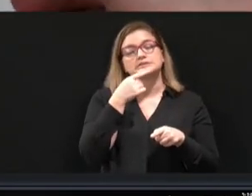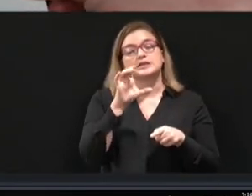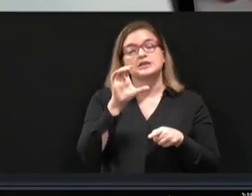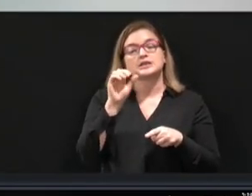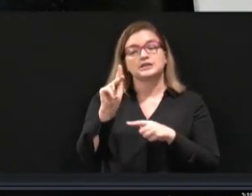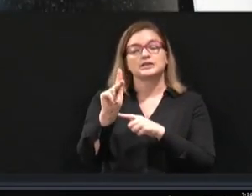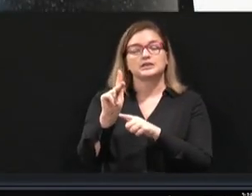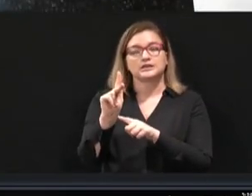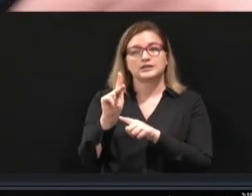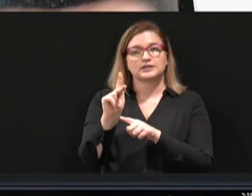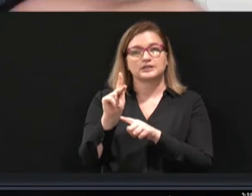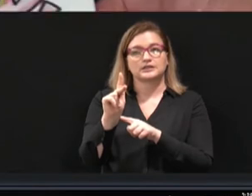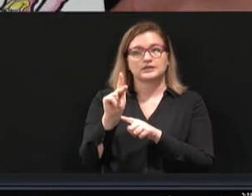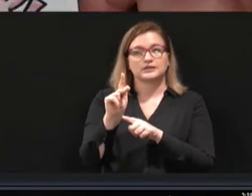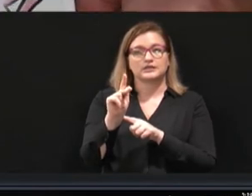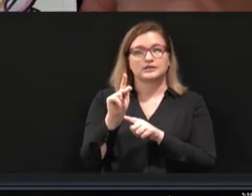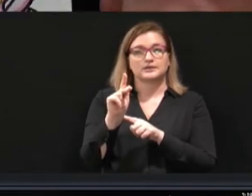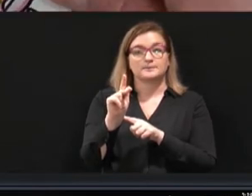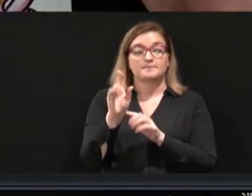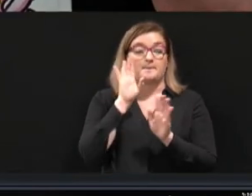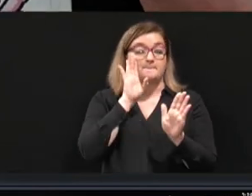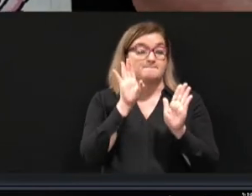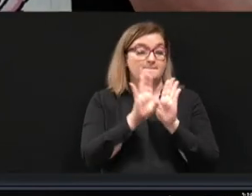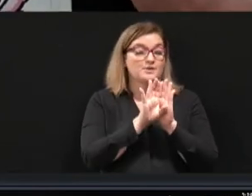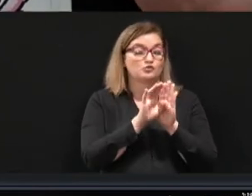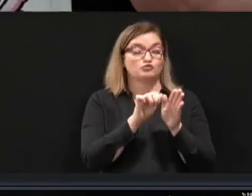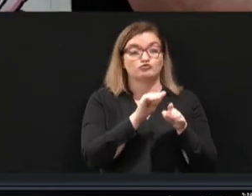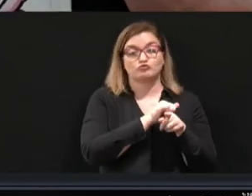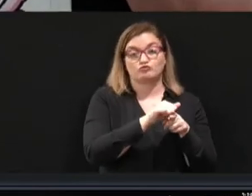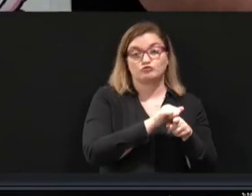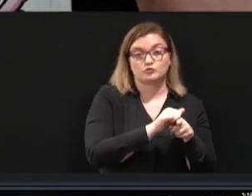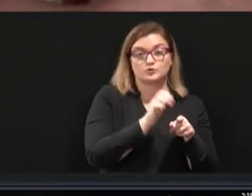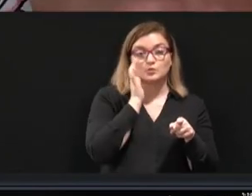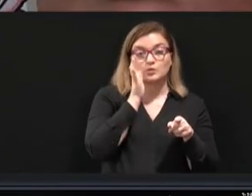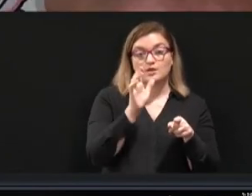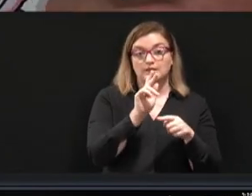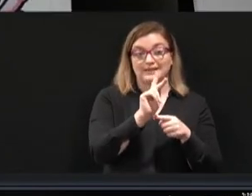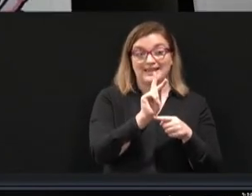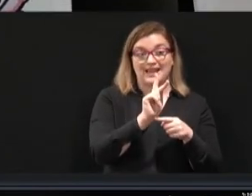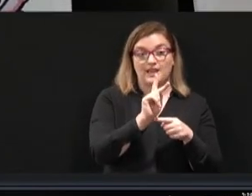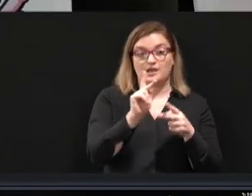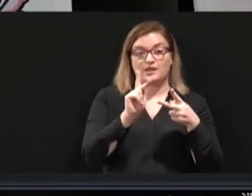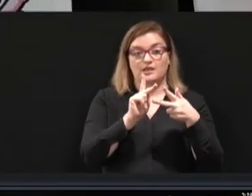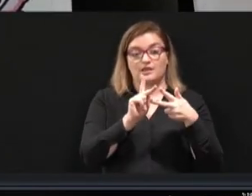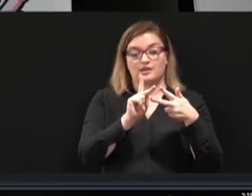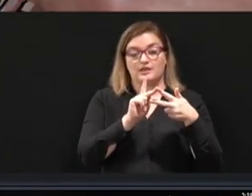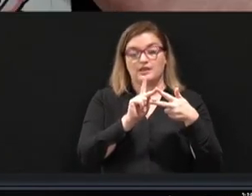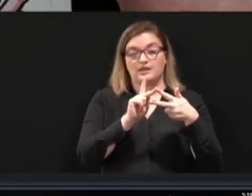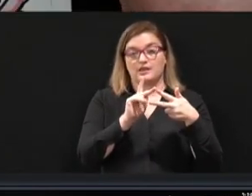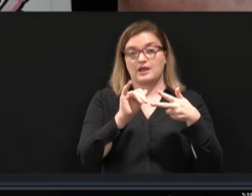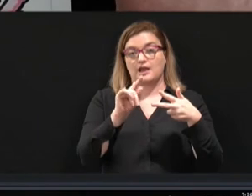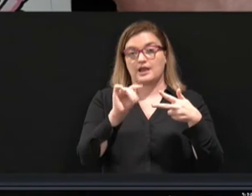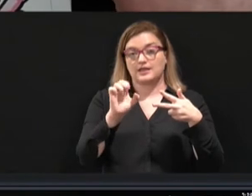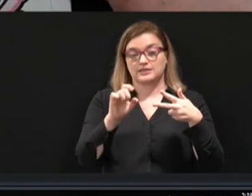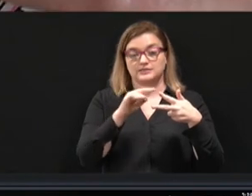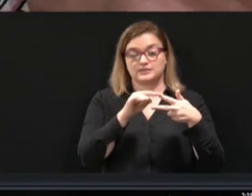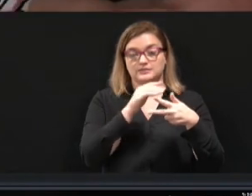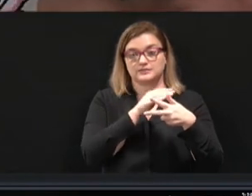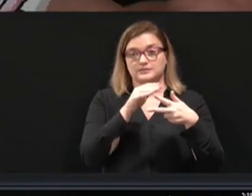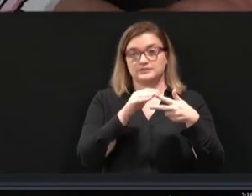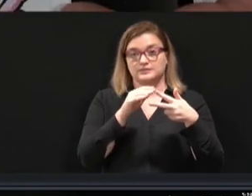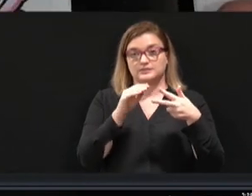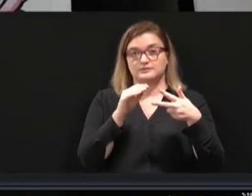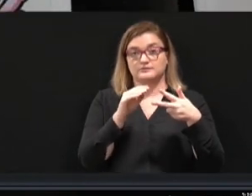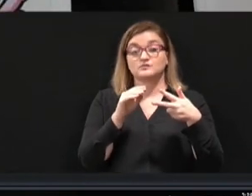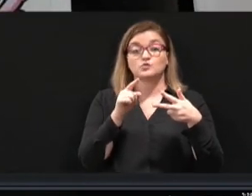k. But on the picture drill, they're going to say k, kite, k. So they say the letter name,